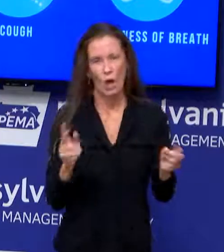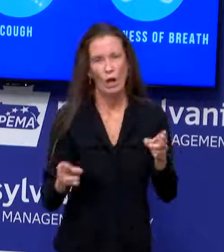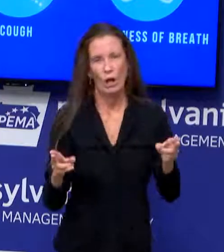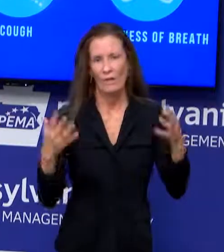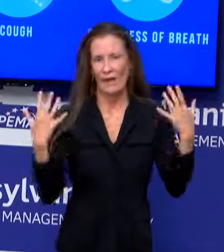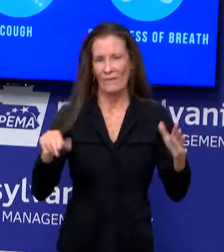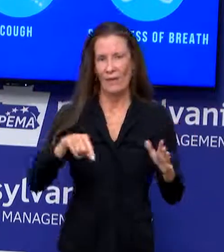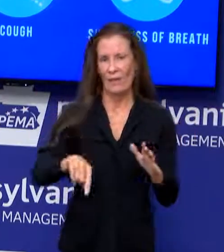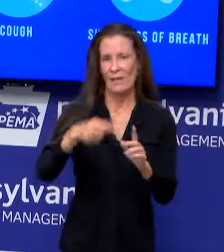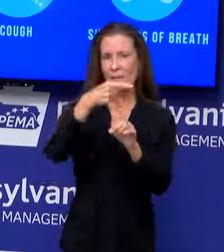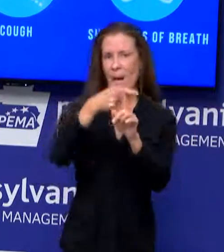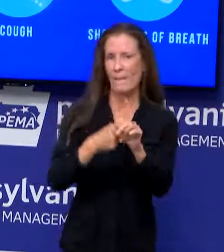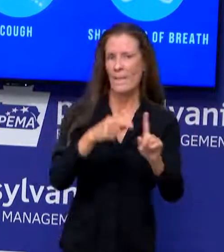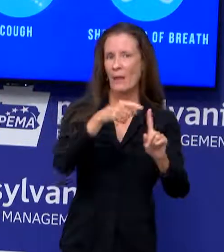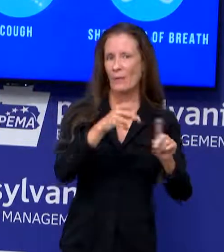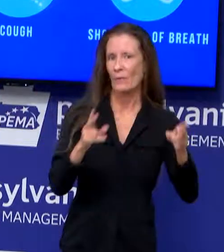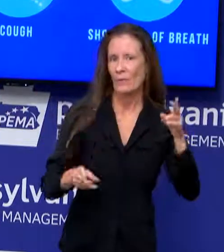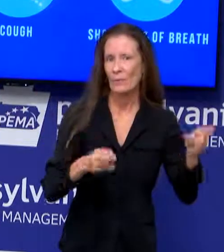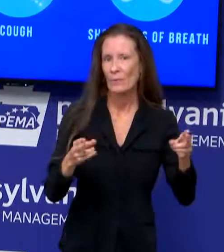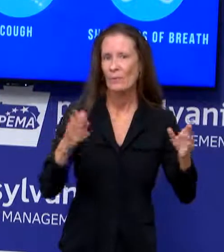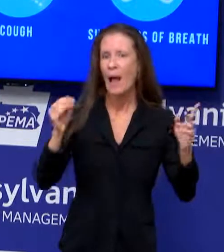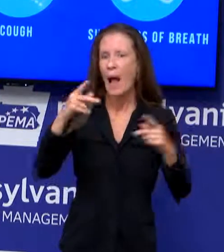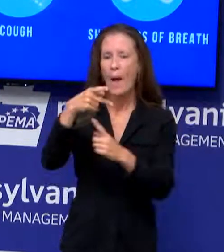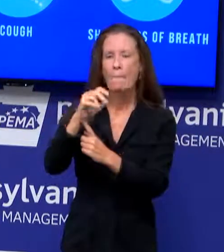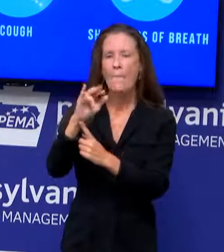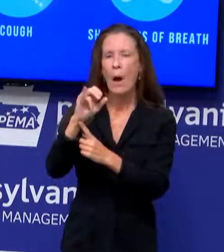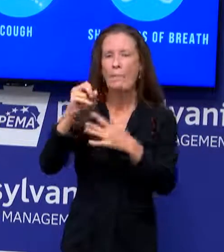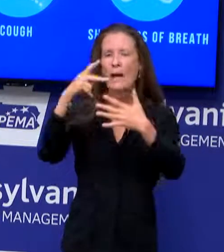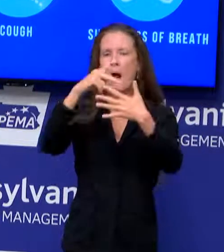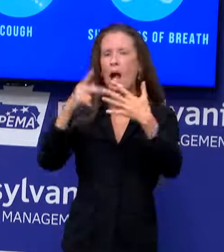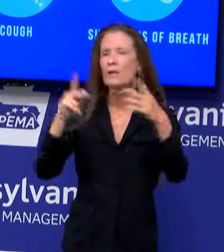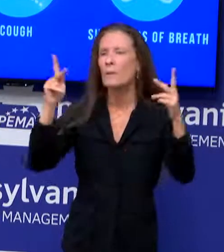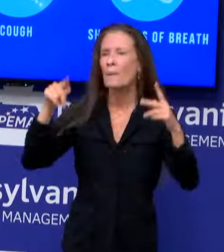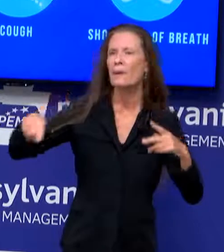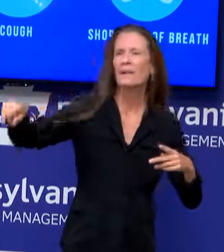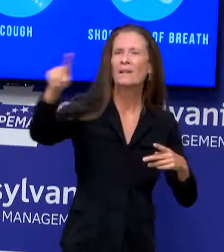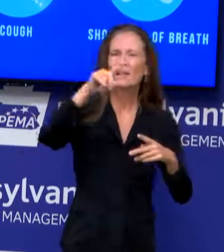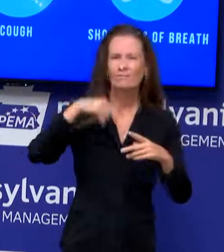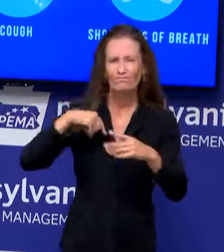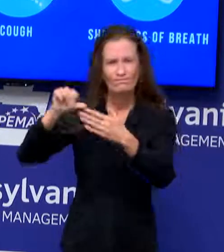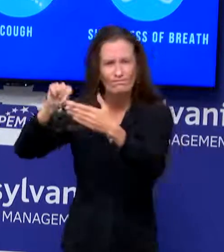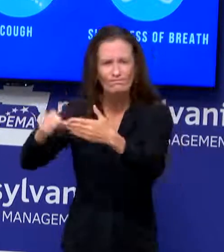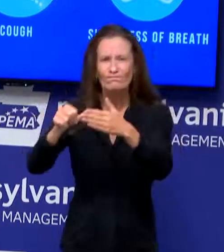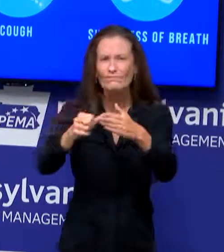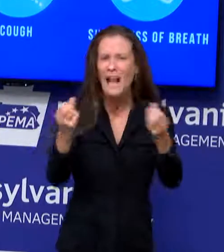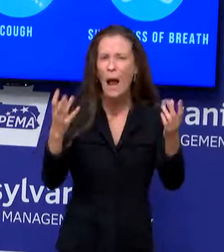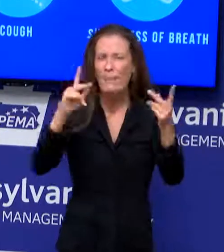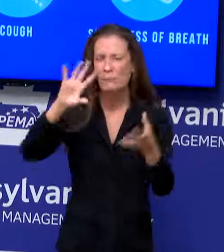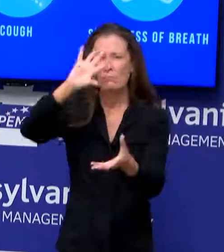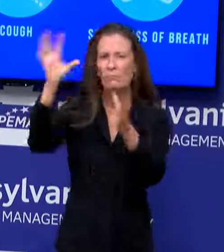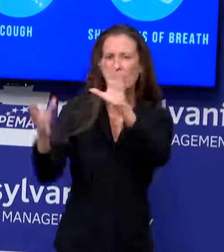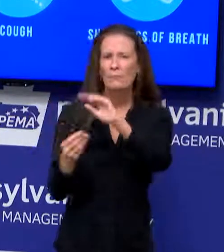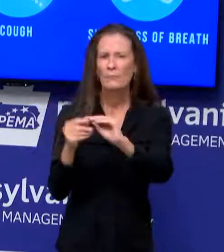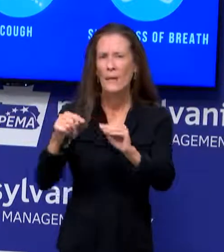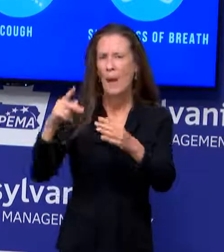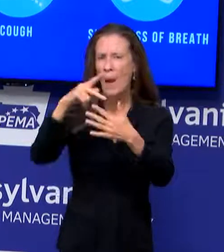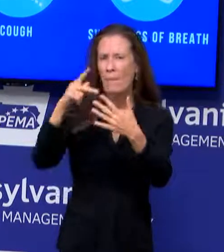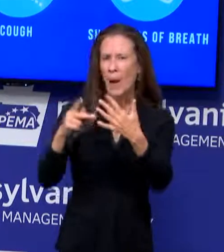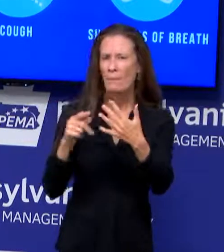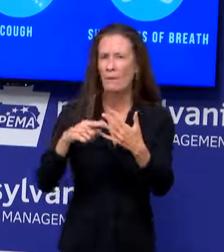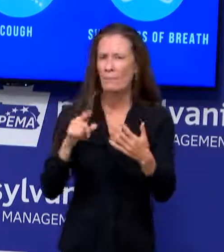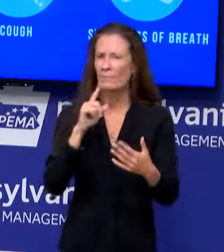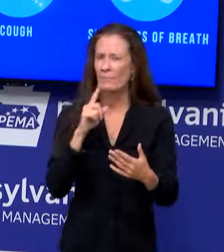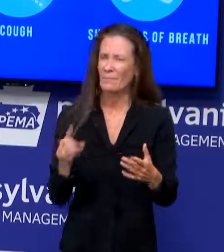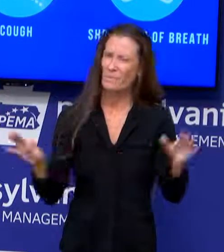population-based testing that we're emphasizing. So we would prioritize tests to people who have symptoms or some particular reason